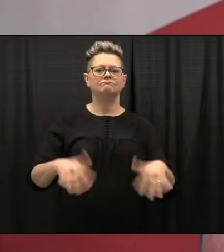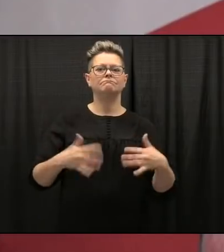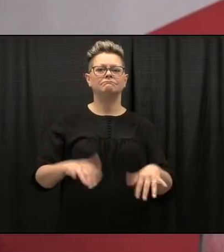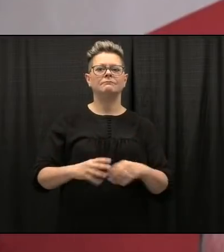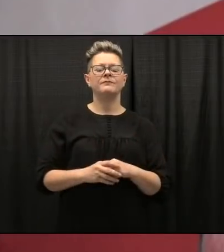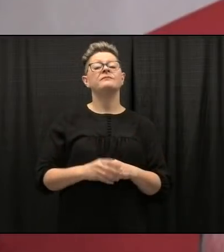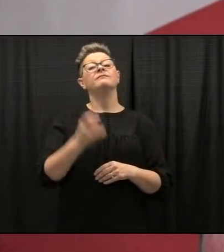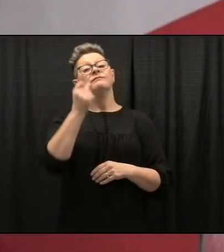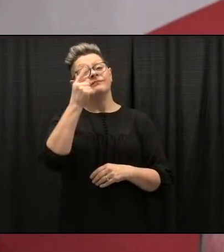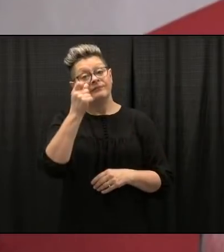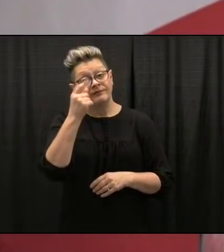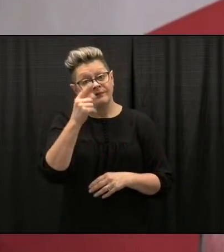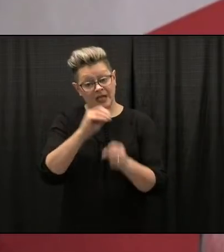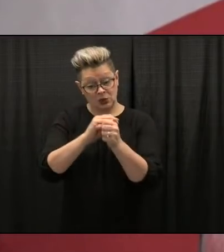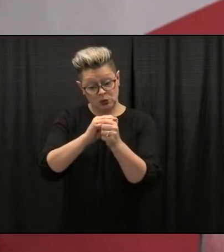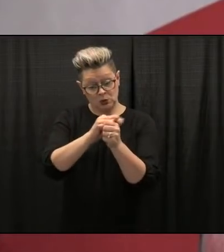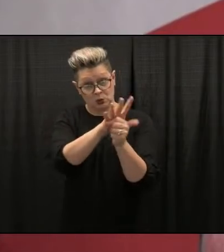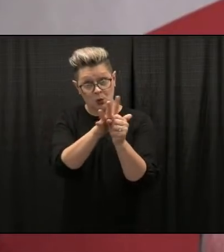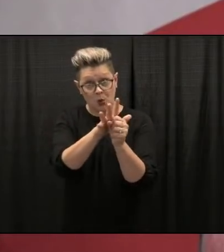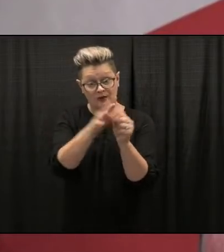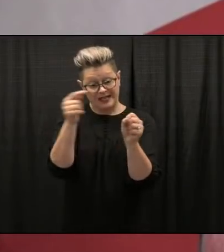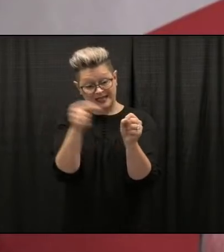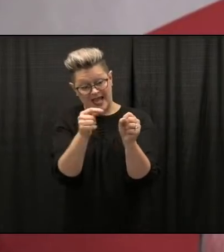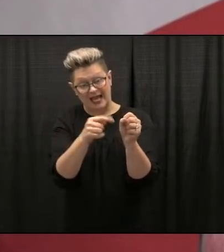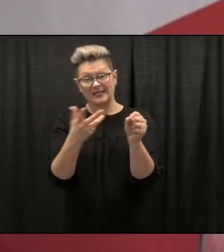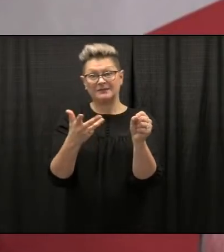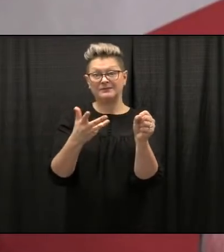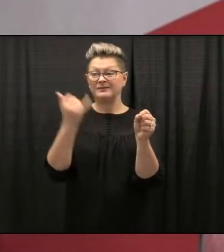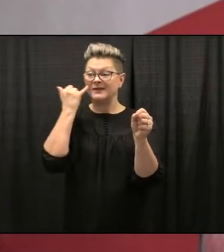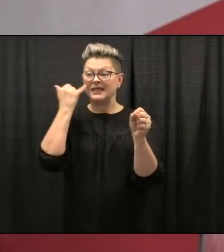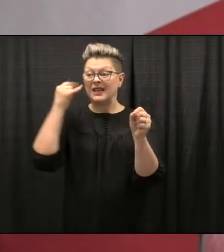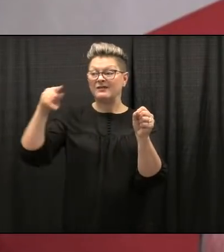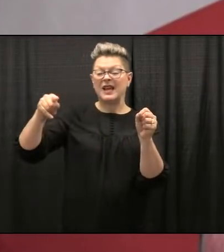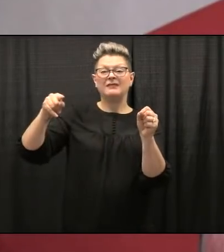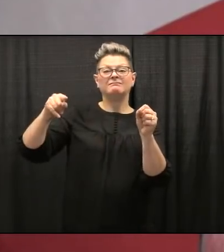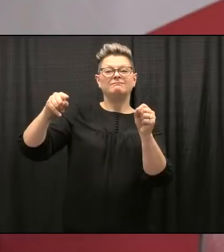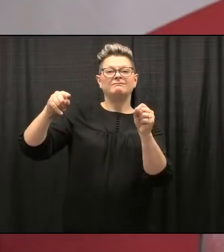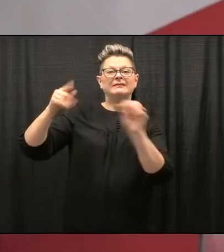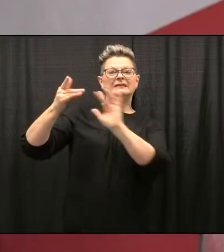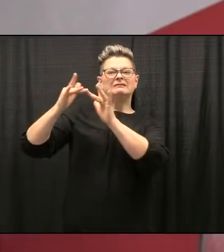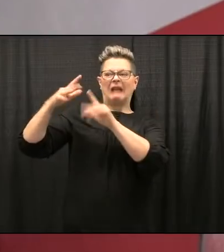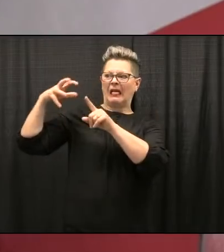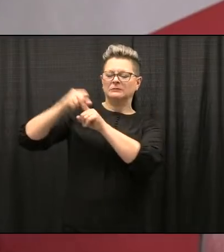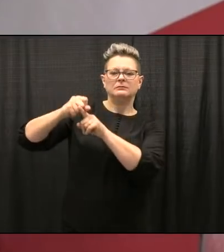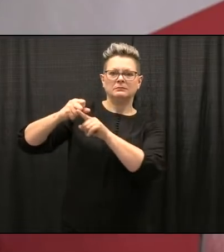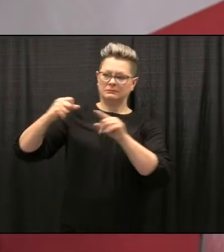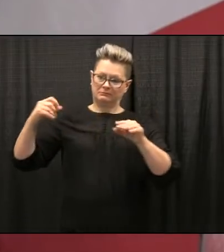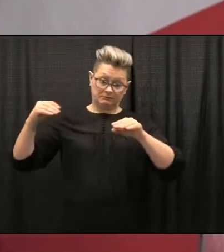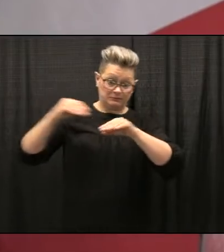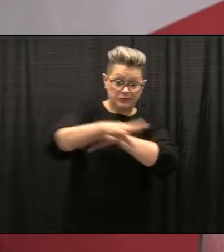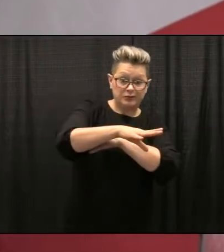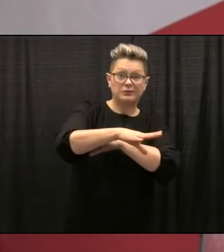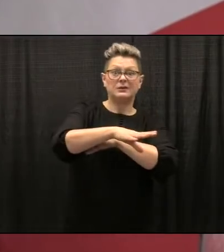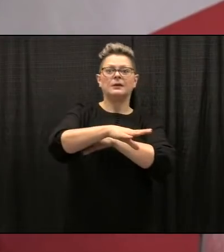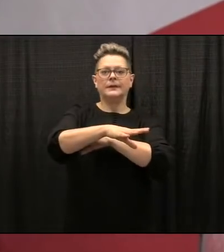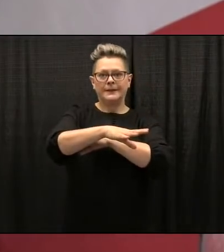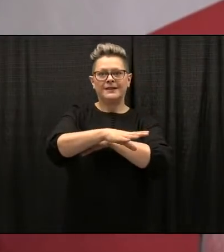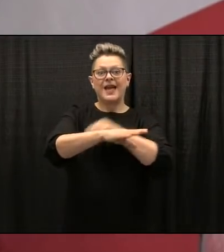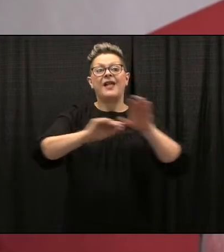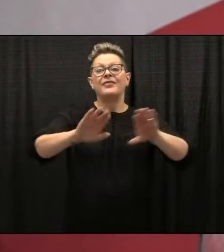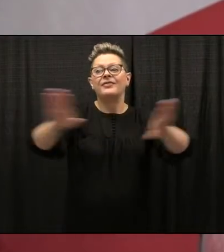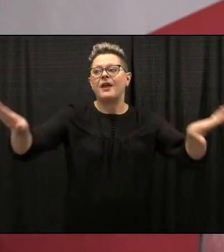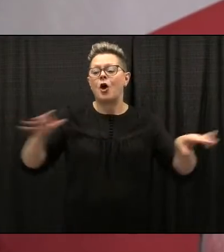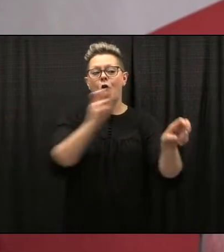response to COVID as such, I think because of their hard work, we had significant majority